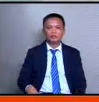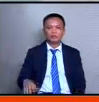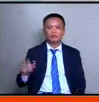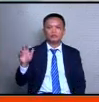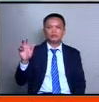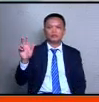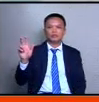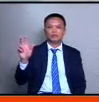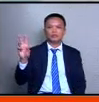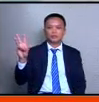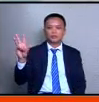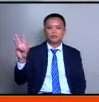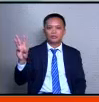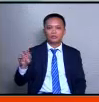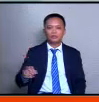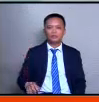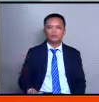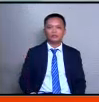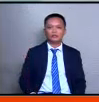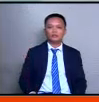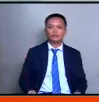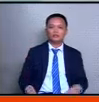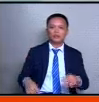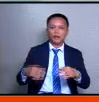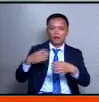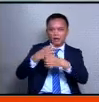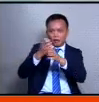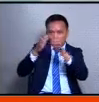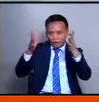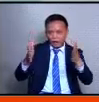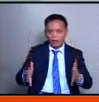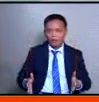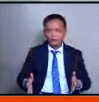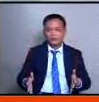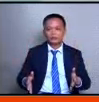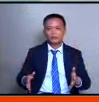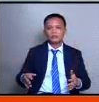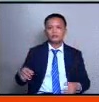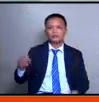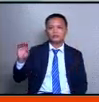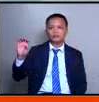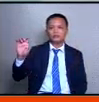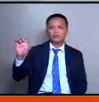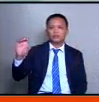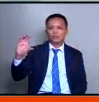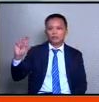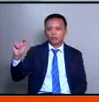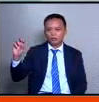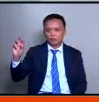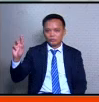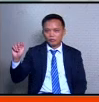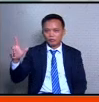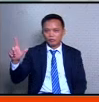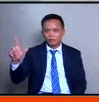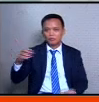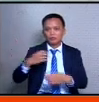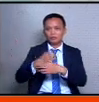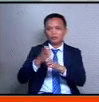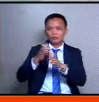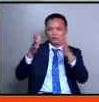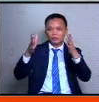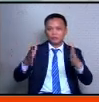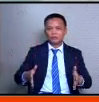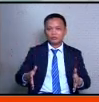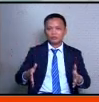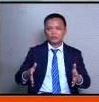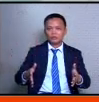interdisciplinary, ilang yung architects, may structural engineers, mechanical engineers, electrical engineers, and plumbing and sanitary engineers,